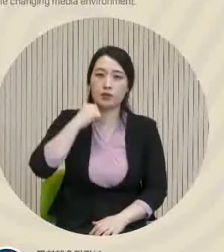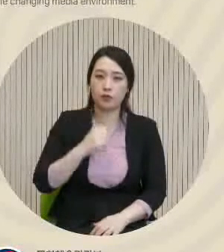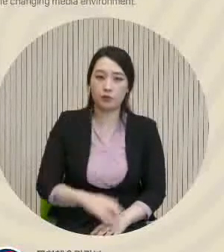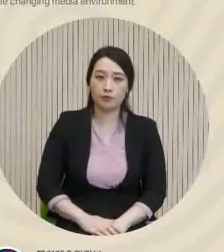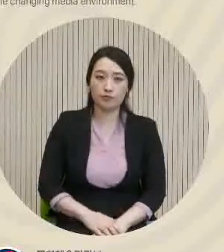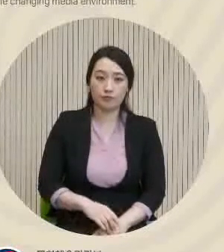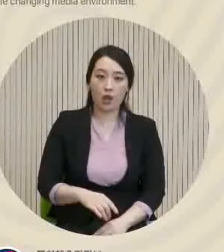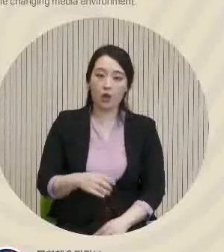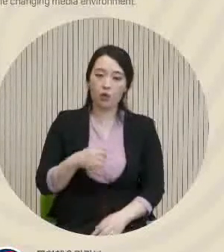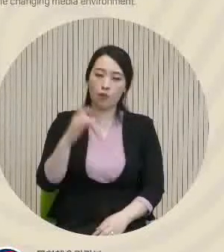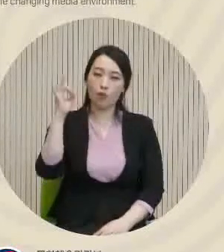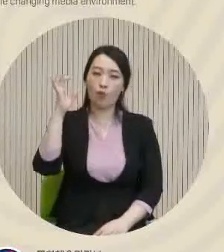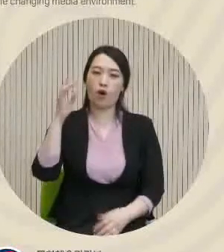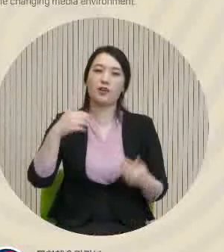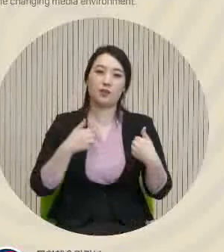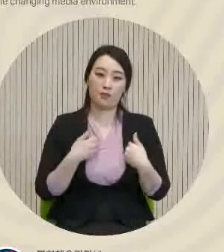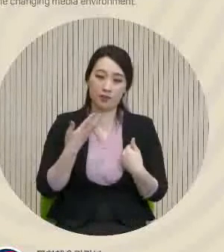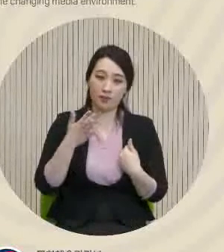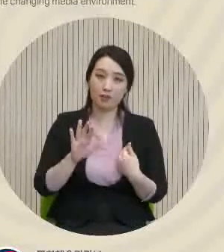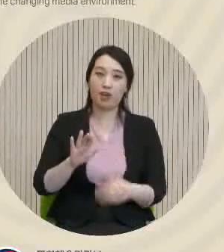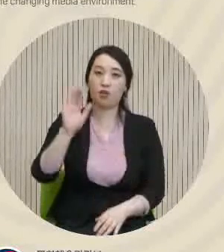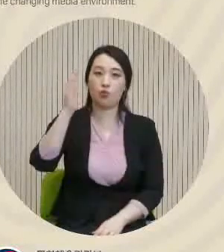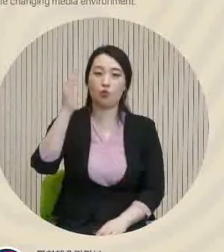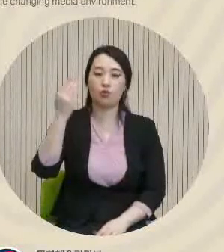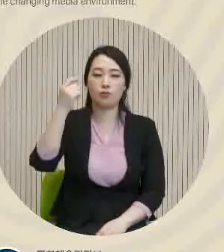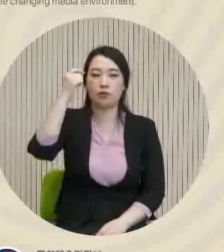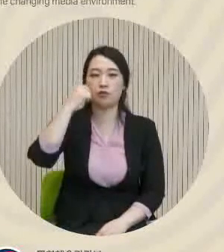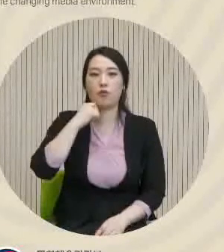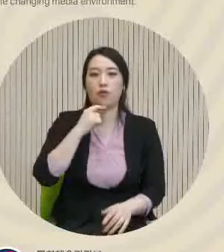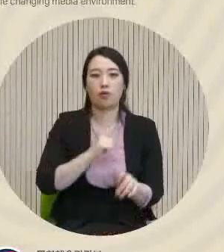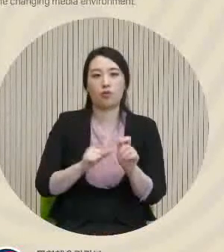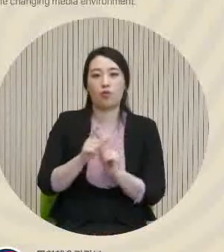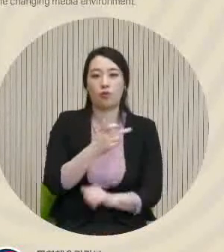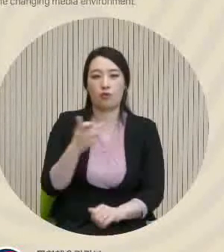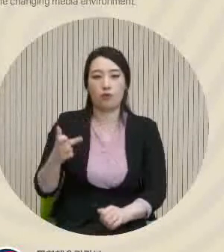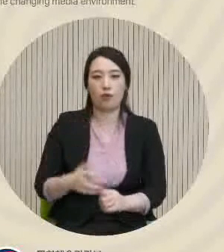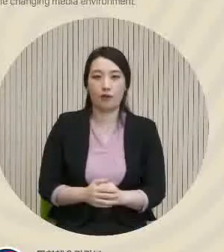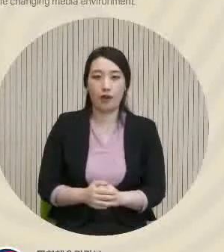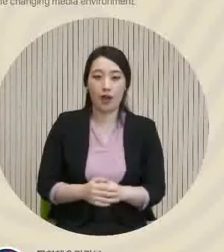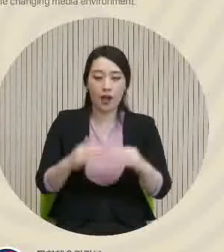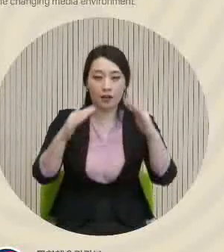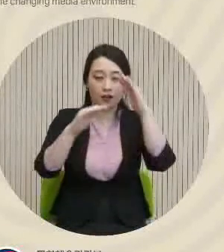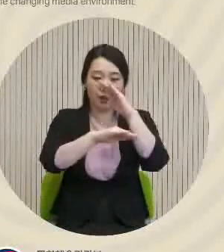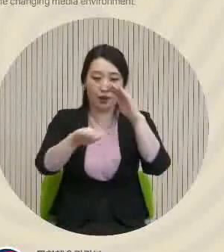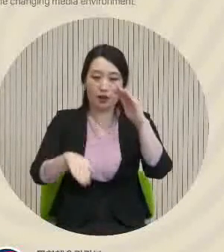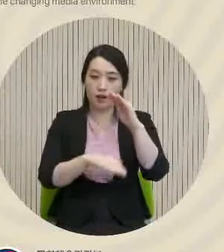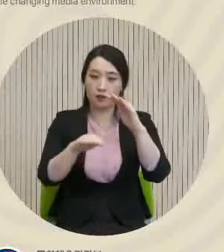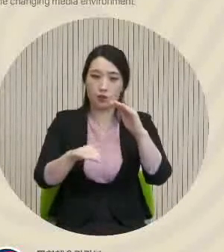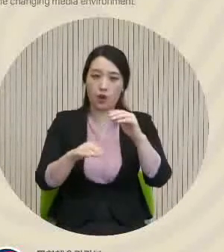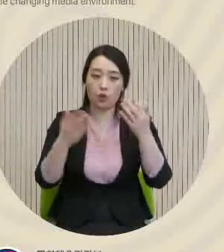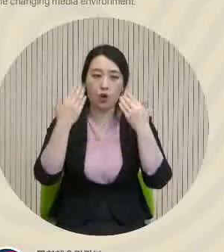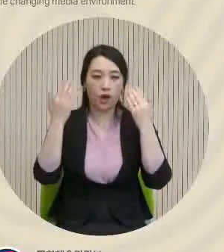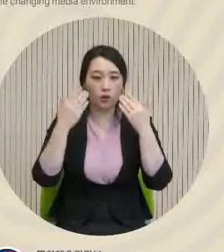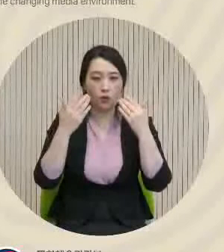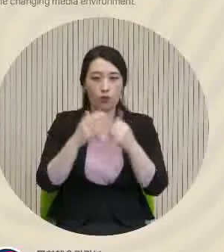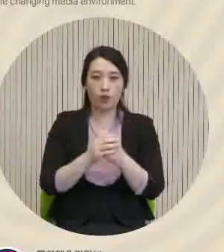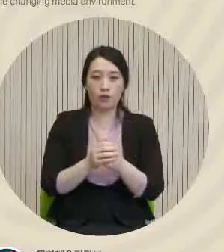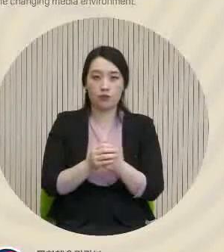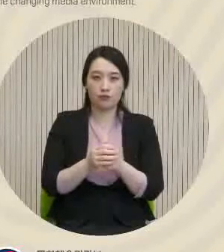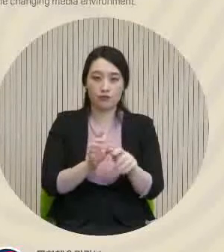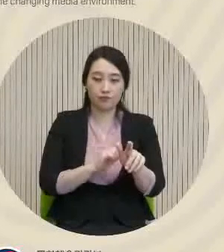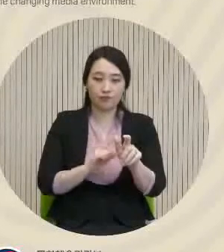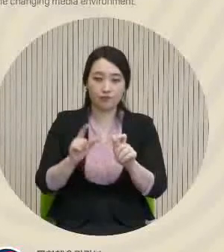the importance of this due to the COVID-19. It has always needed to reduce the